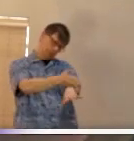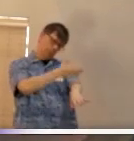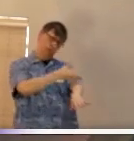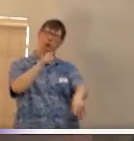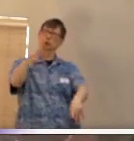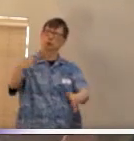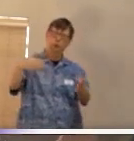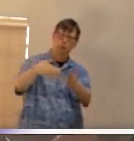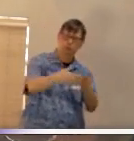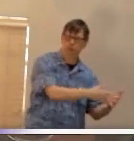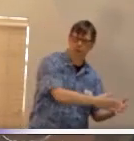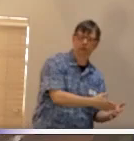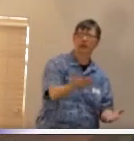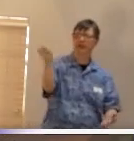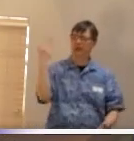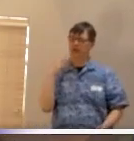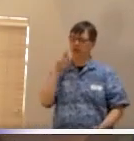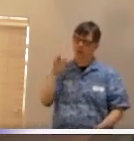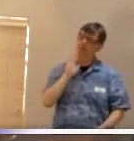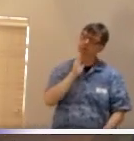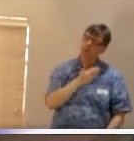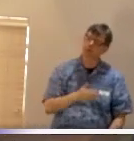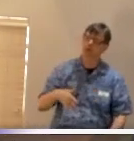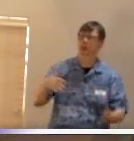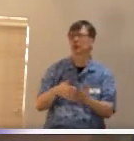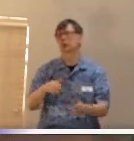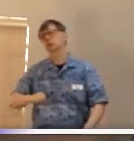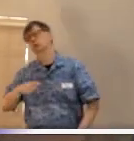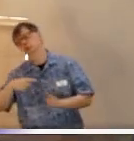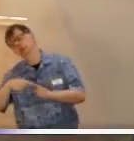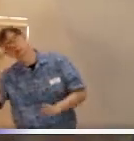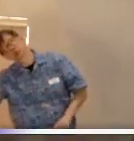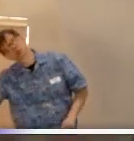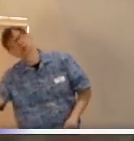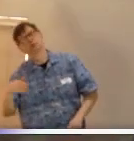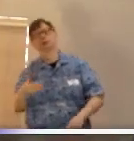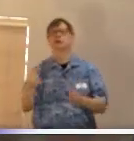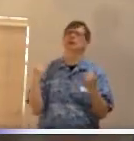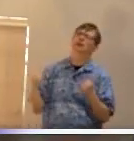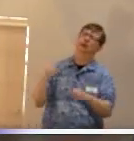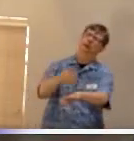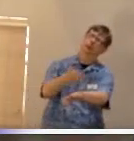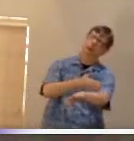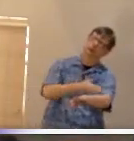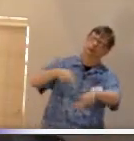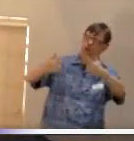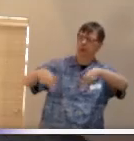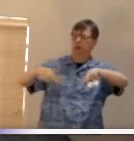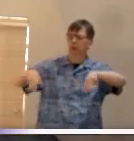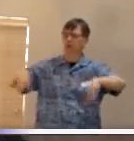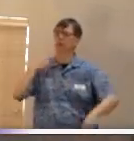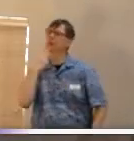move and have your being. And then you start to understand that this energy pattern is in play. And it is a